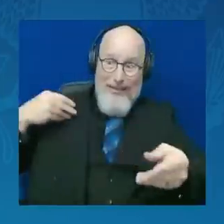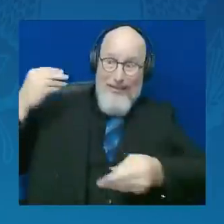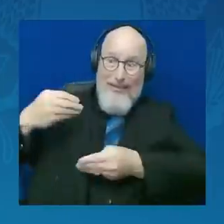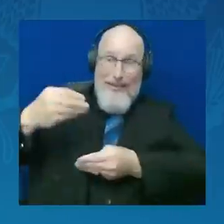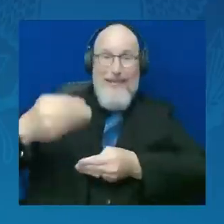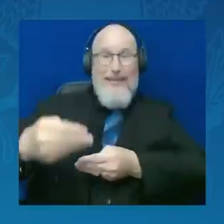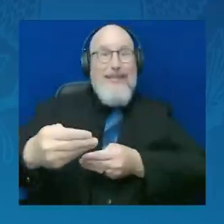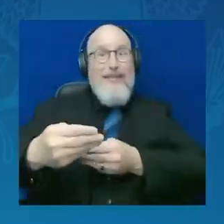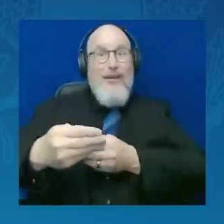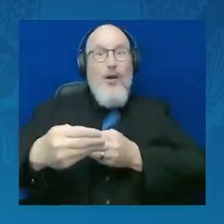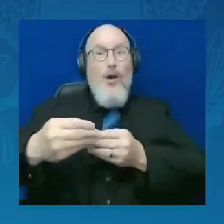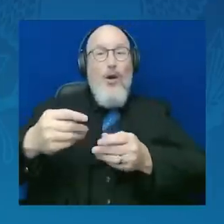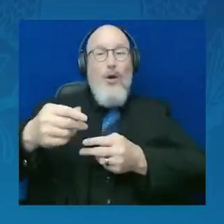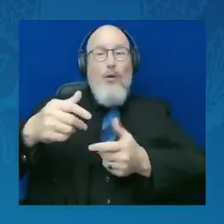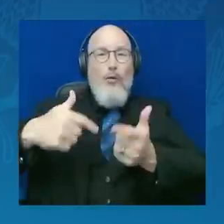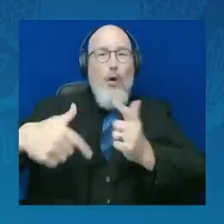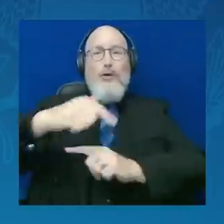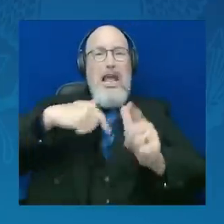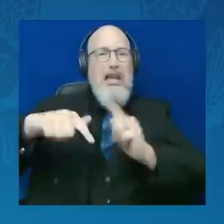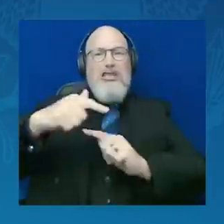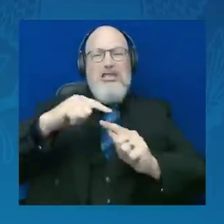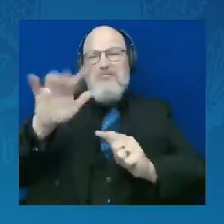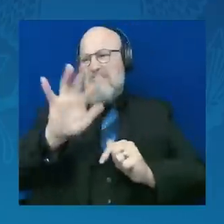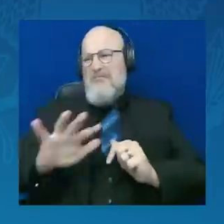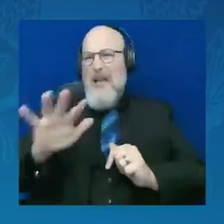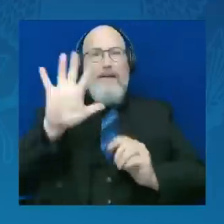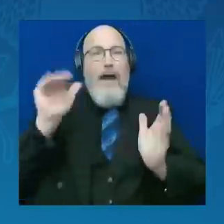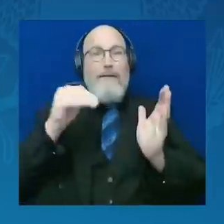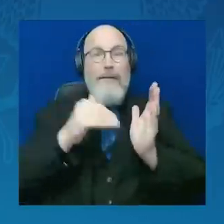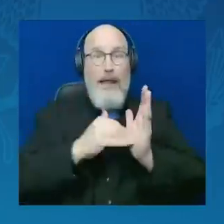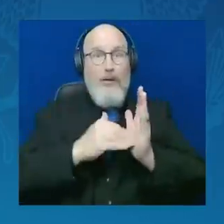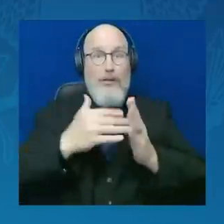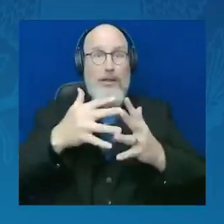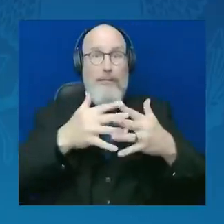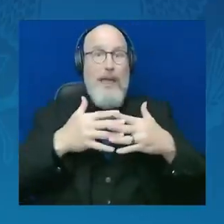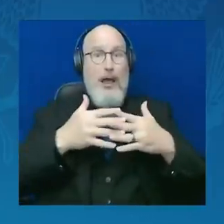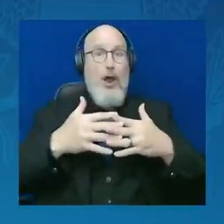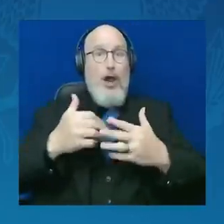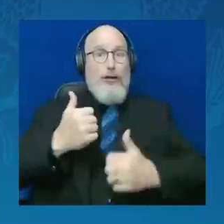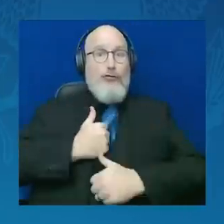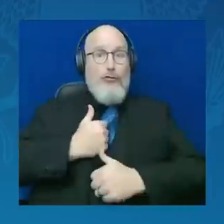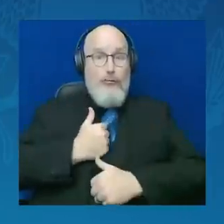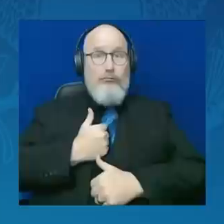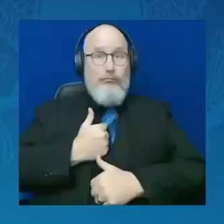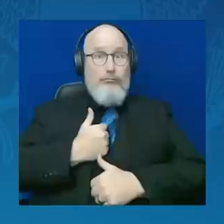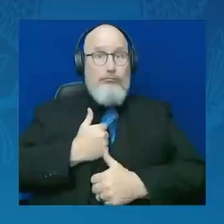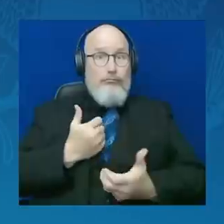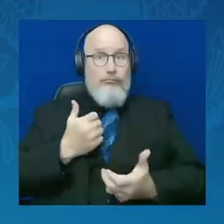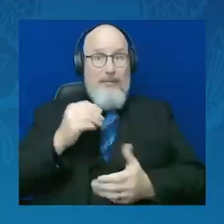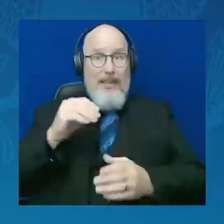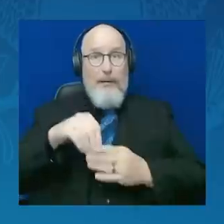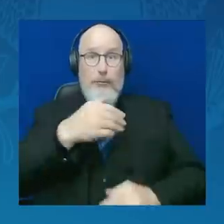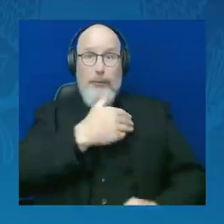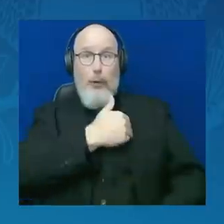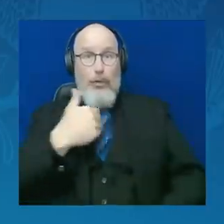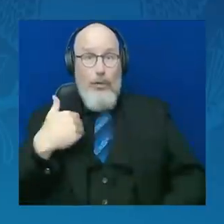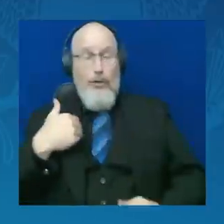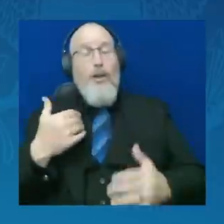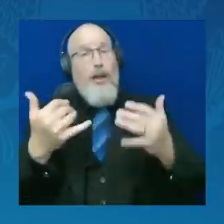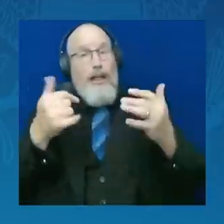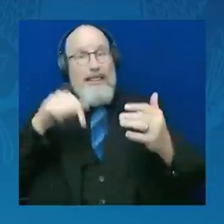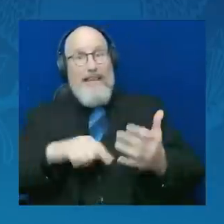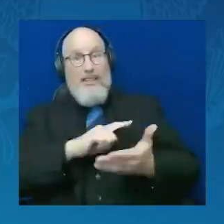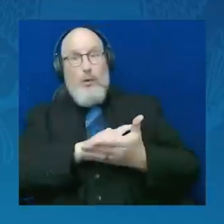Poland. We are pleased to have announced this week that we have directed two Patriot missile